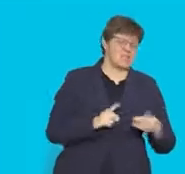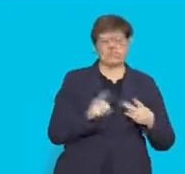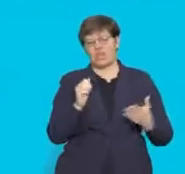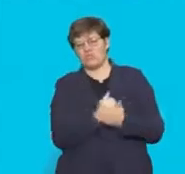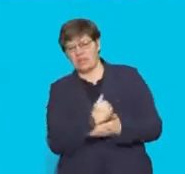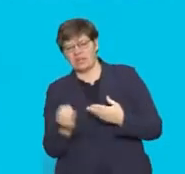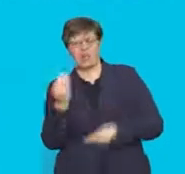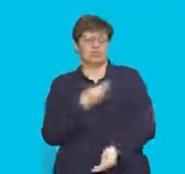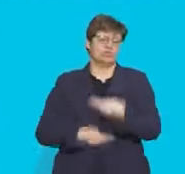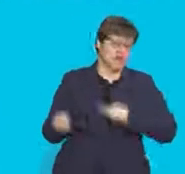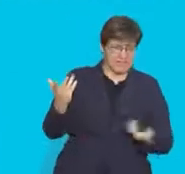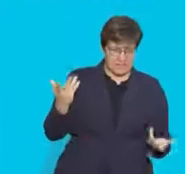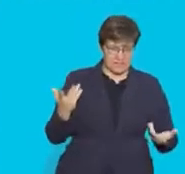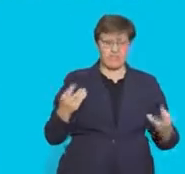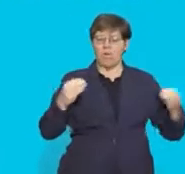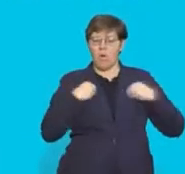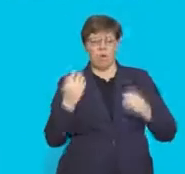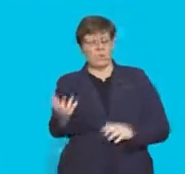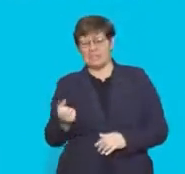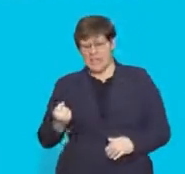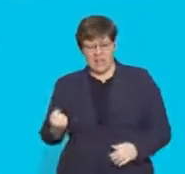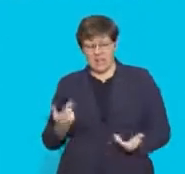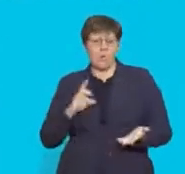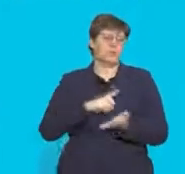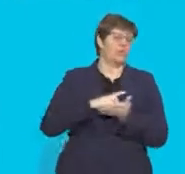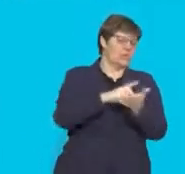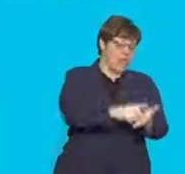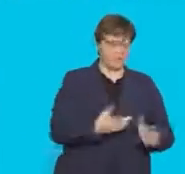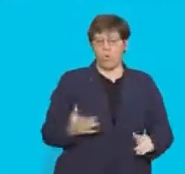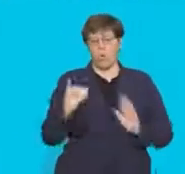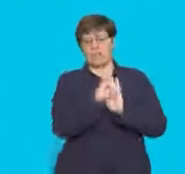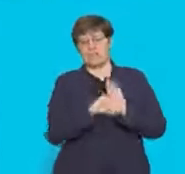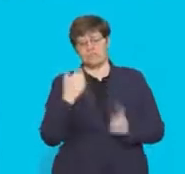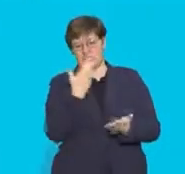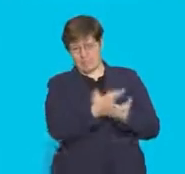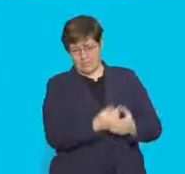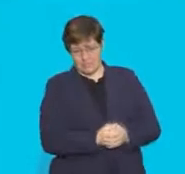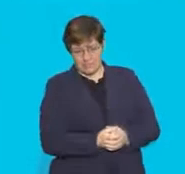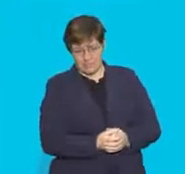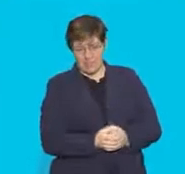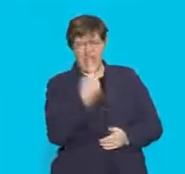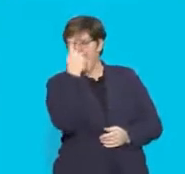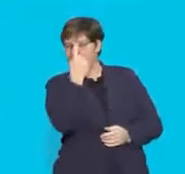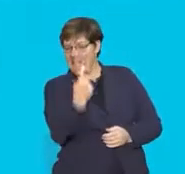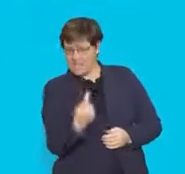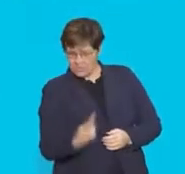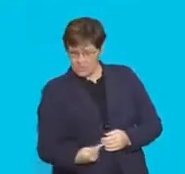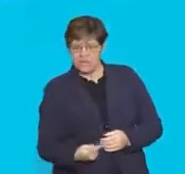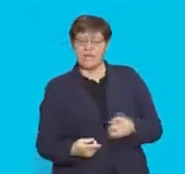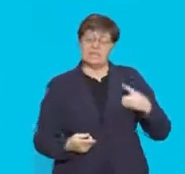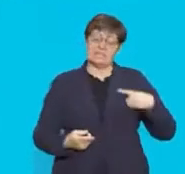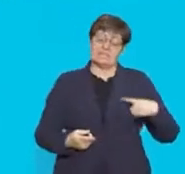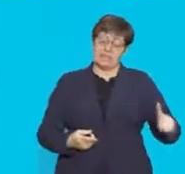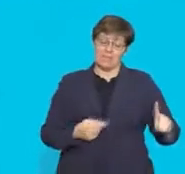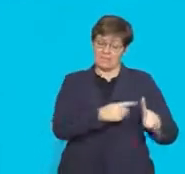on credit, we can trade it in, the owner can take it, we can donate it, it can be an insurance claim. In each of the cases, you'll debit